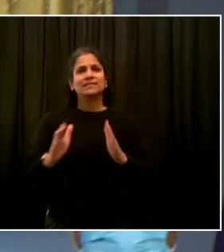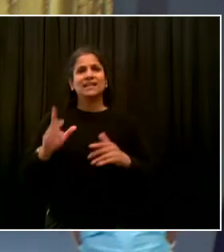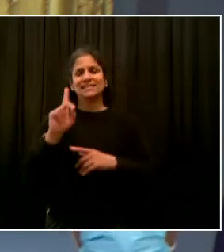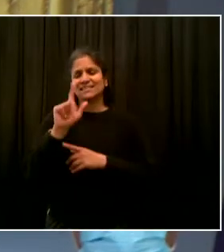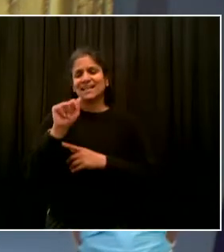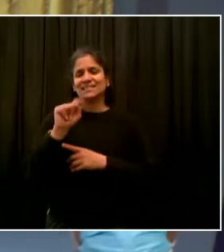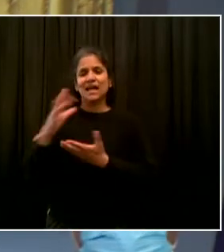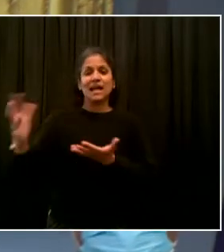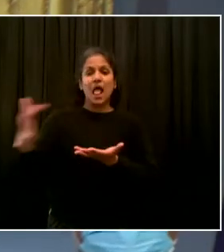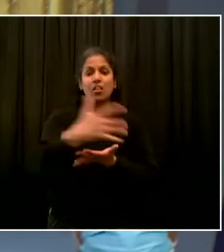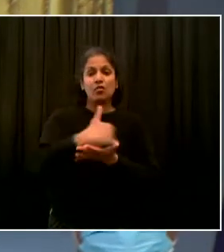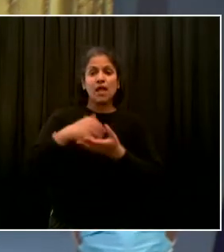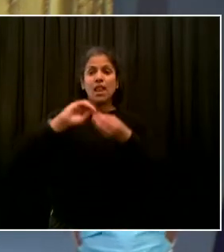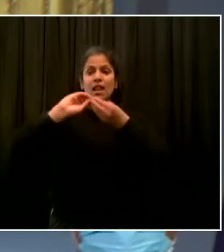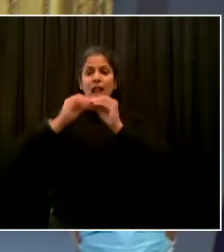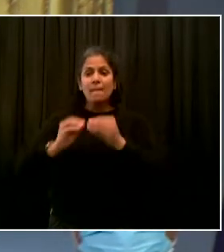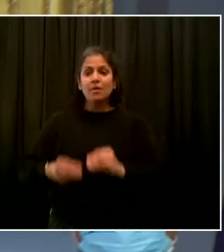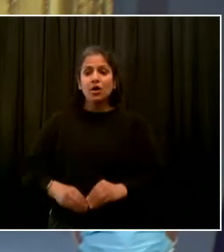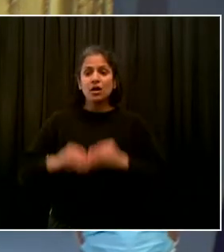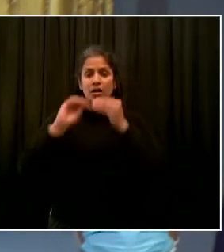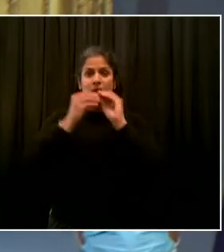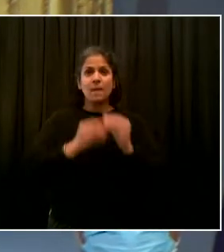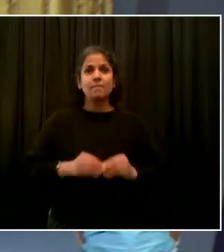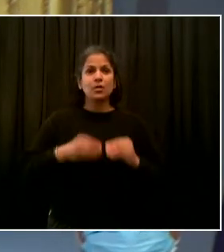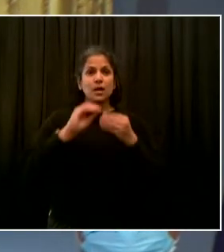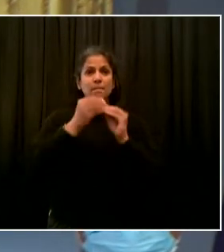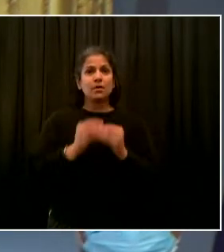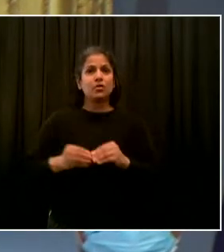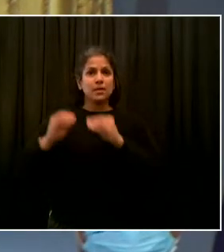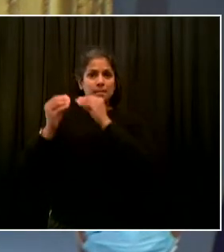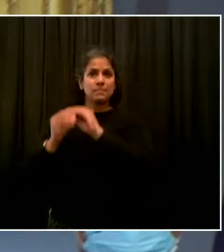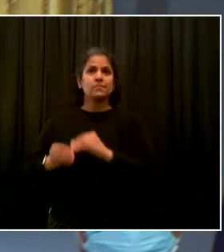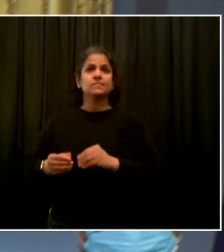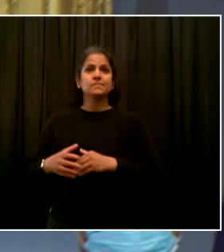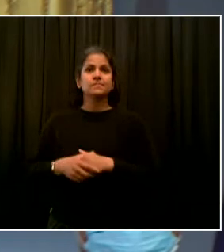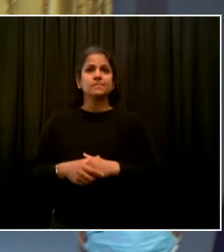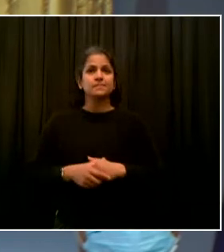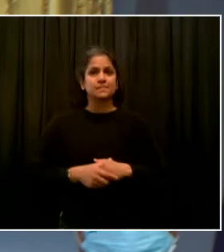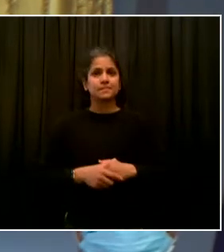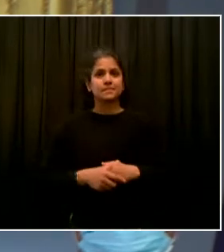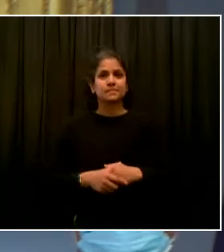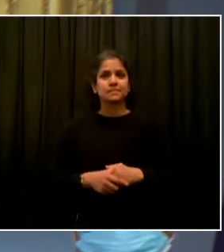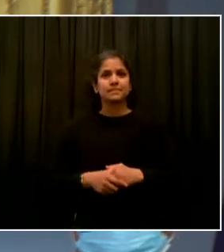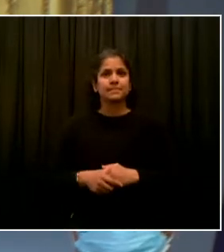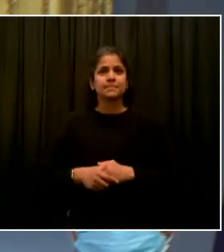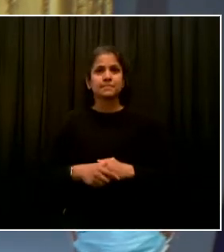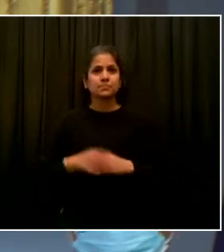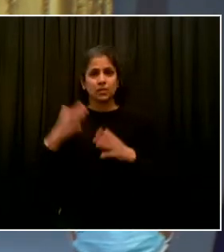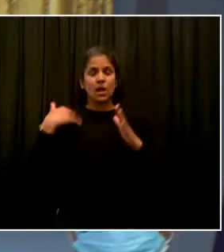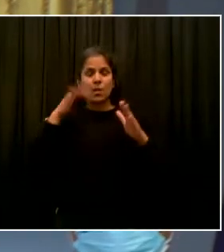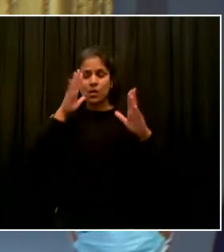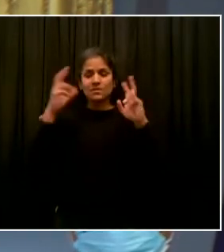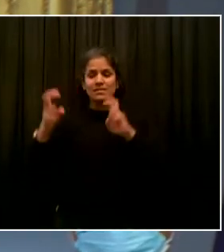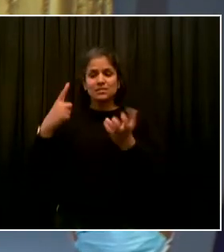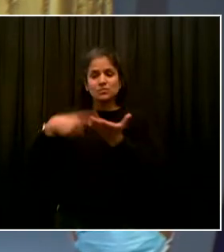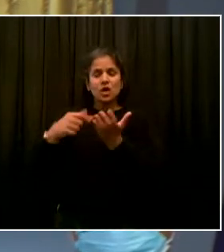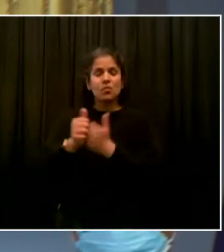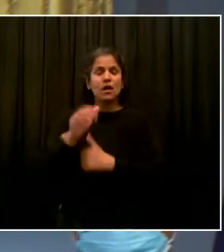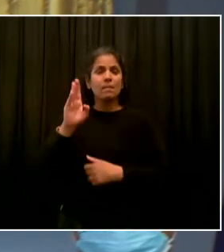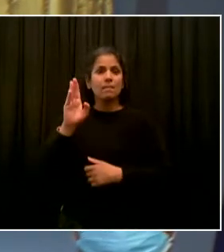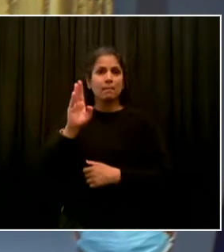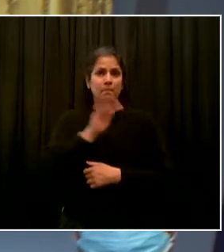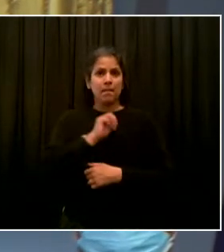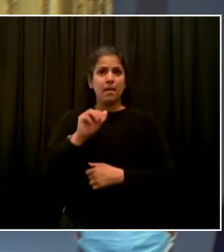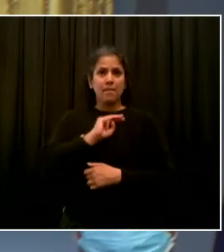day assessing the data with the mayor, and we are ready to make policy adjustments based on that data. We're here today making